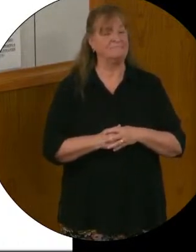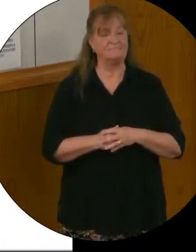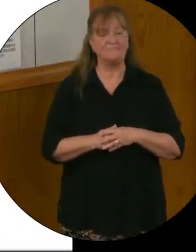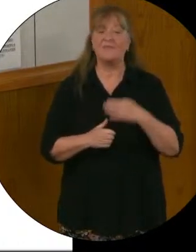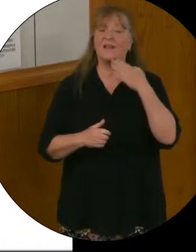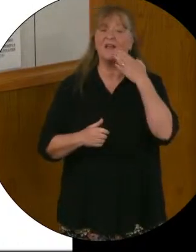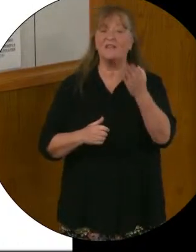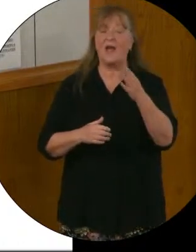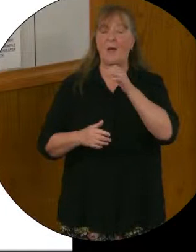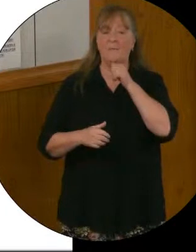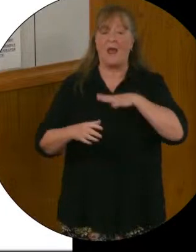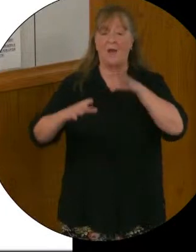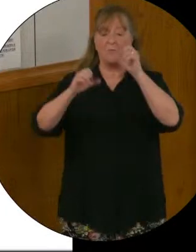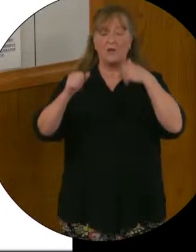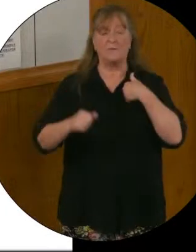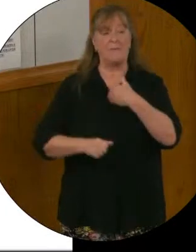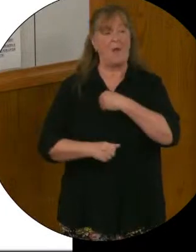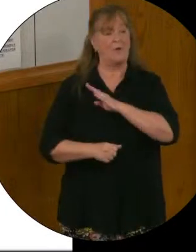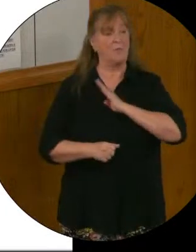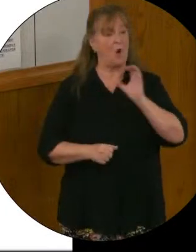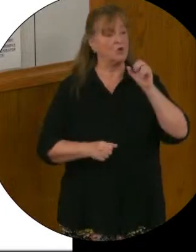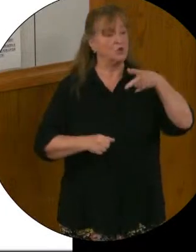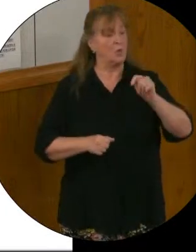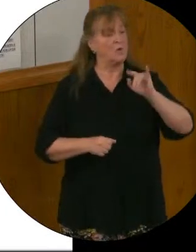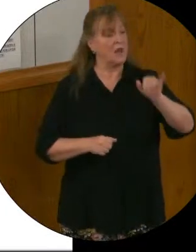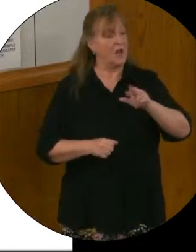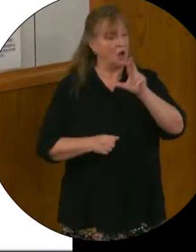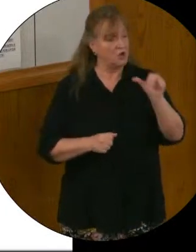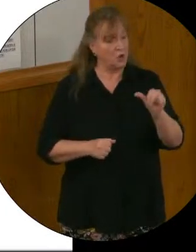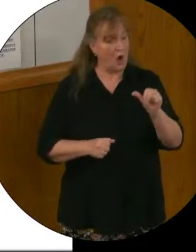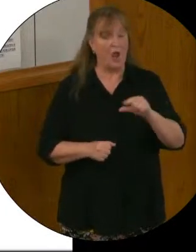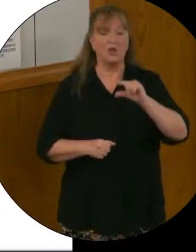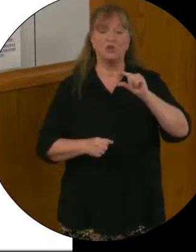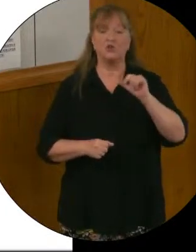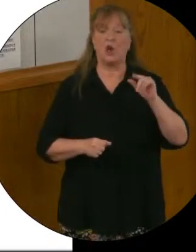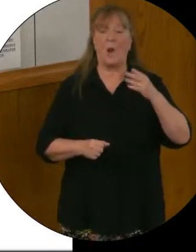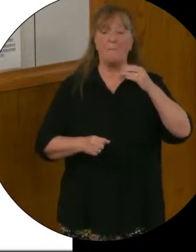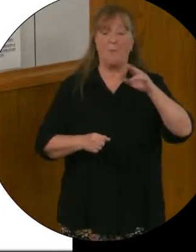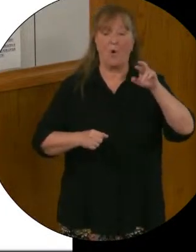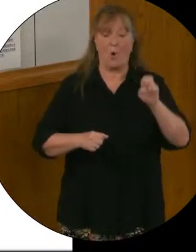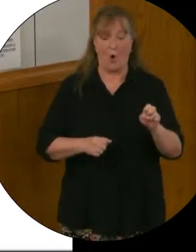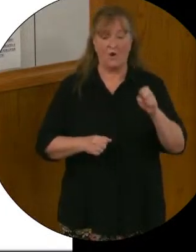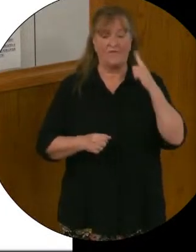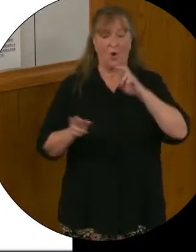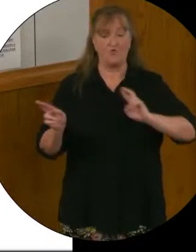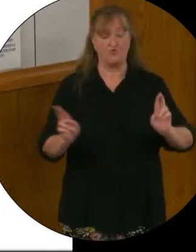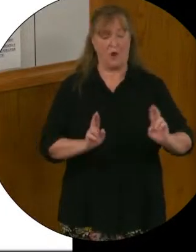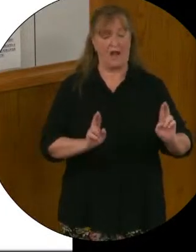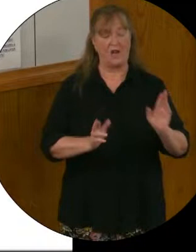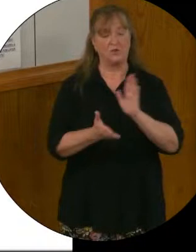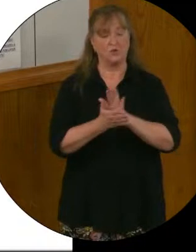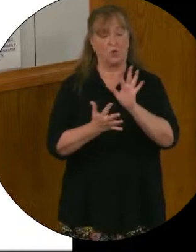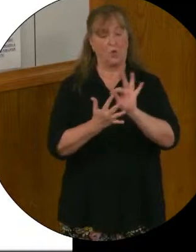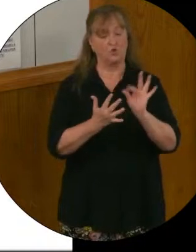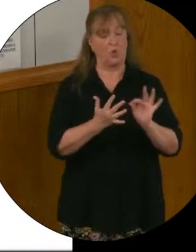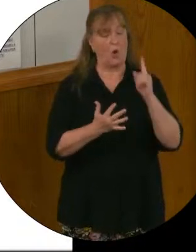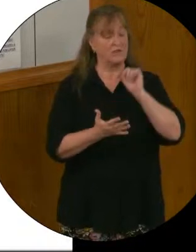Thank you, Madam President, members of the board, Superintendent Jara, Gia Moore, Director of College and Career Readiness and School Choice for the